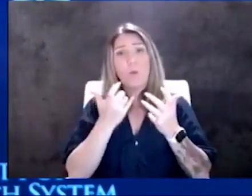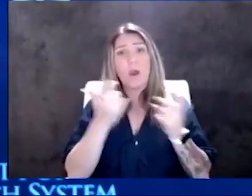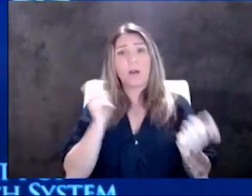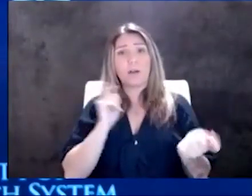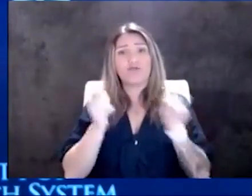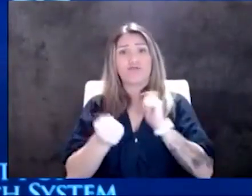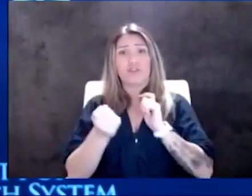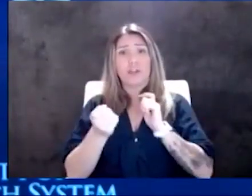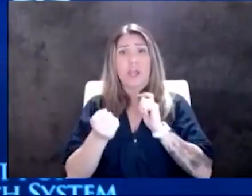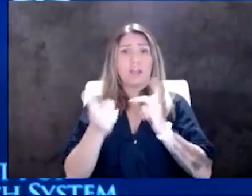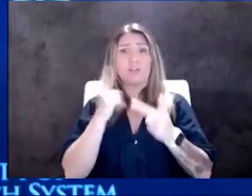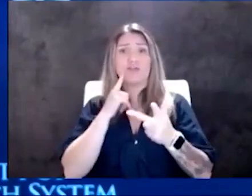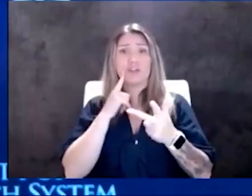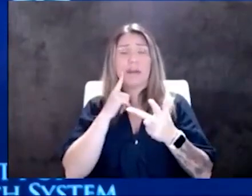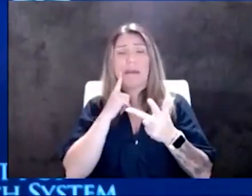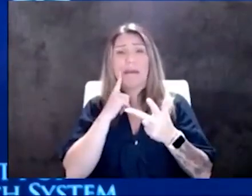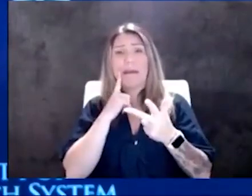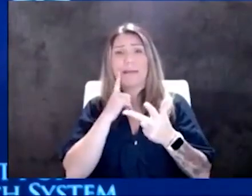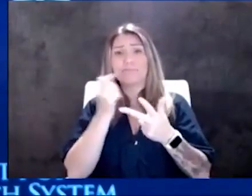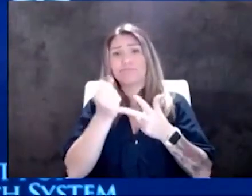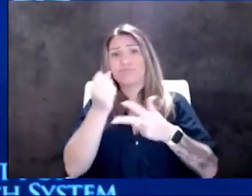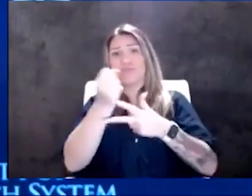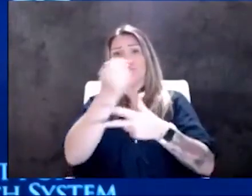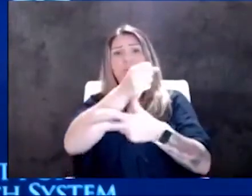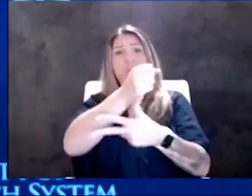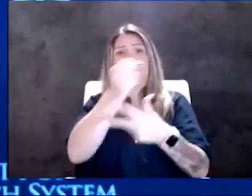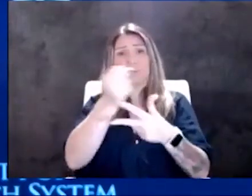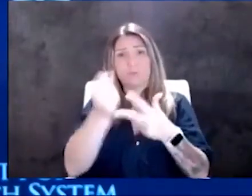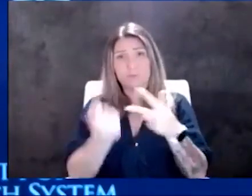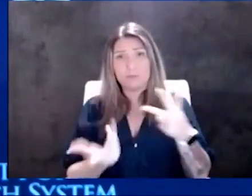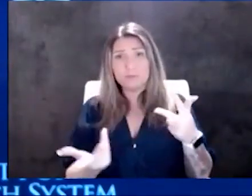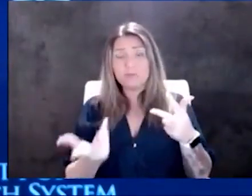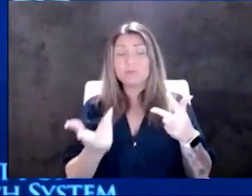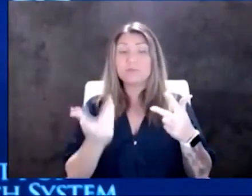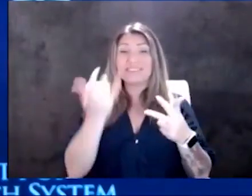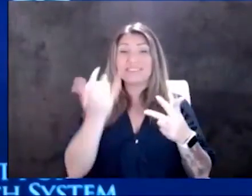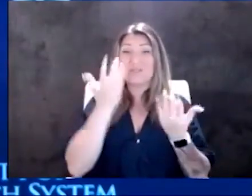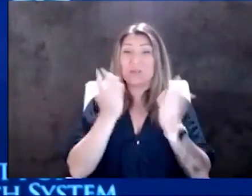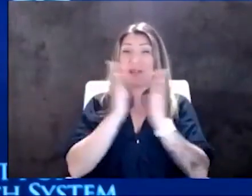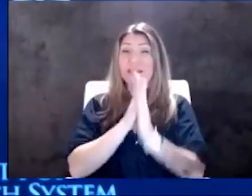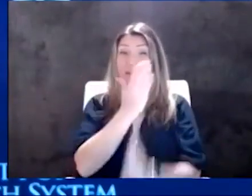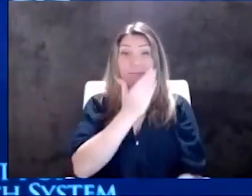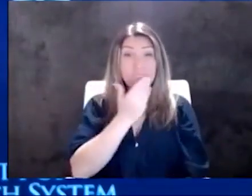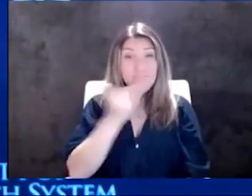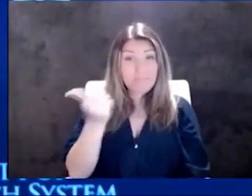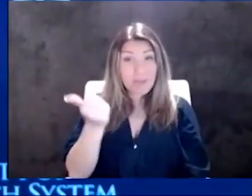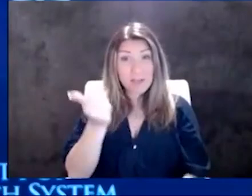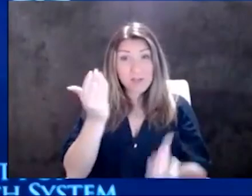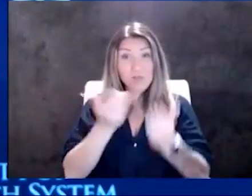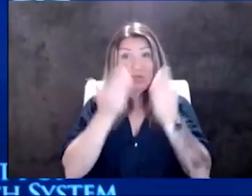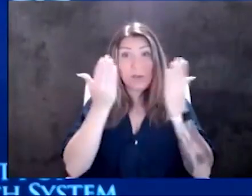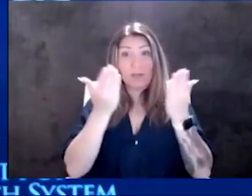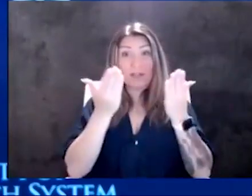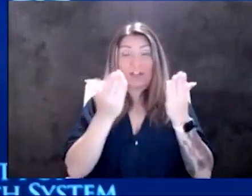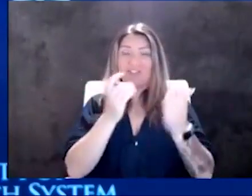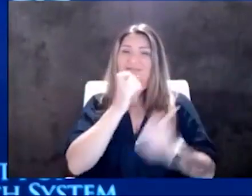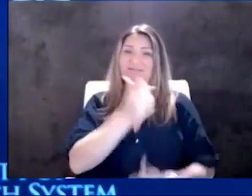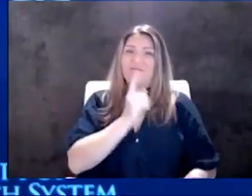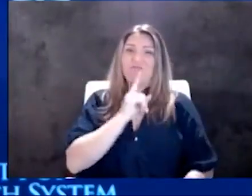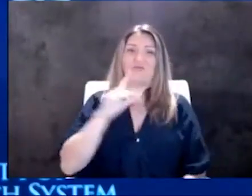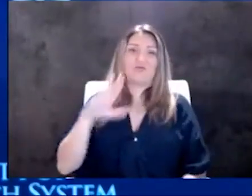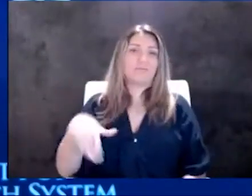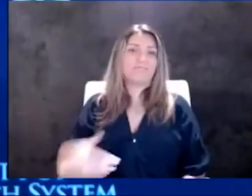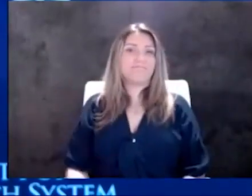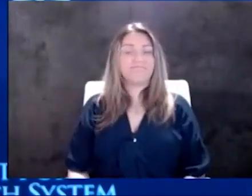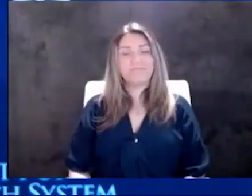ahead. But if you asked what's the best recommendation, we're not sure. We're just not sure. What we